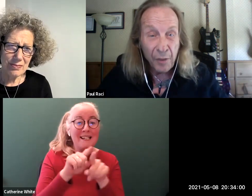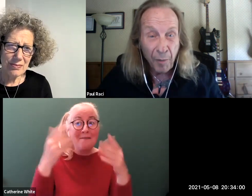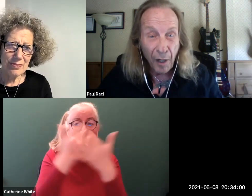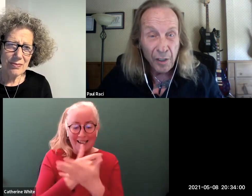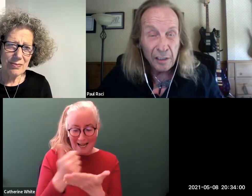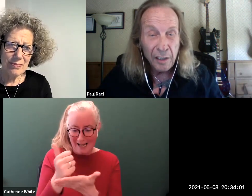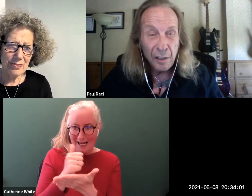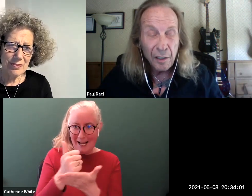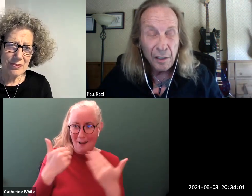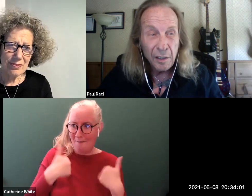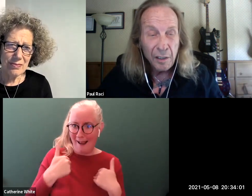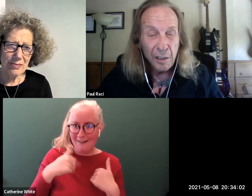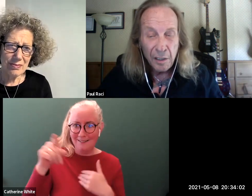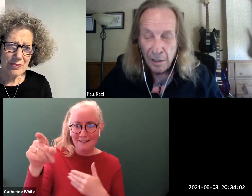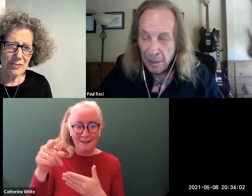guy at the bar.